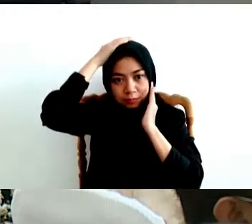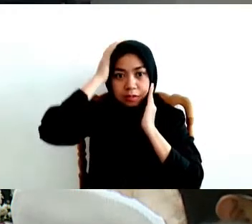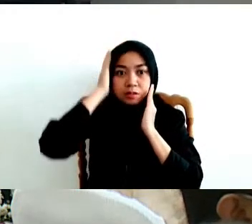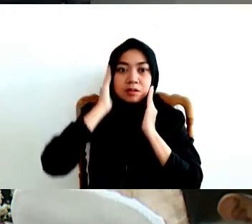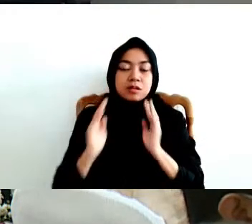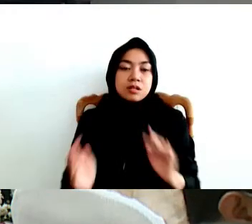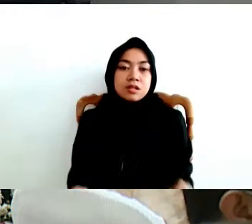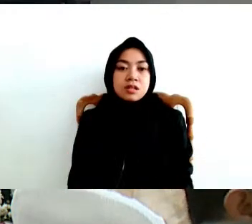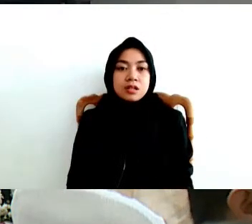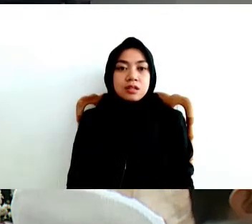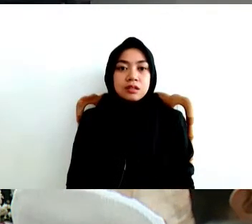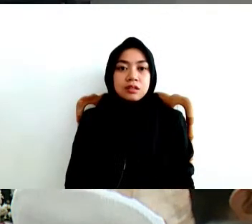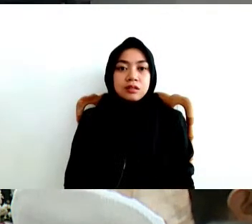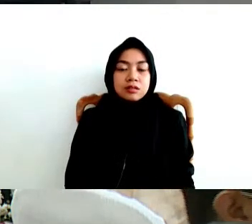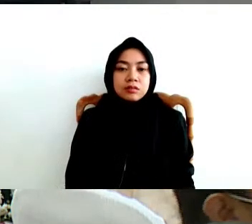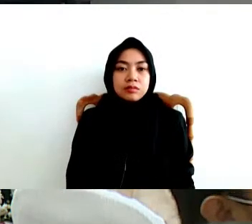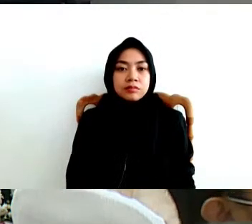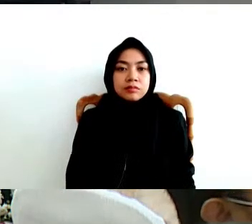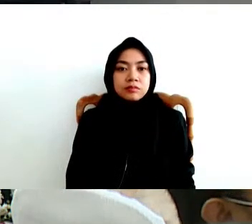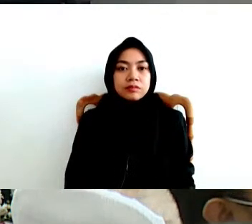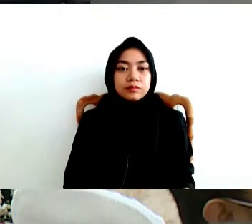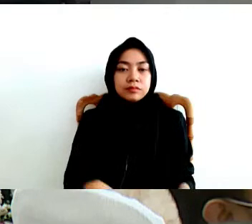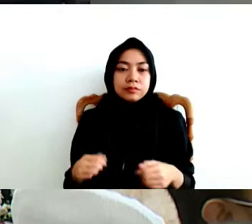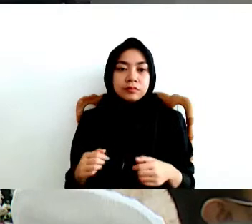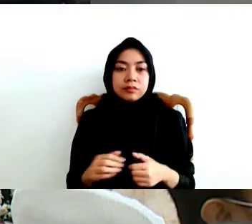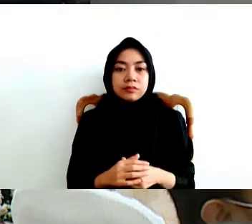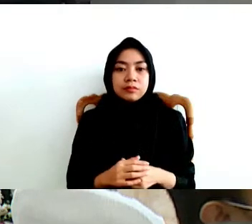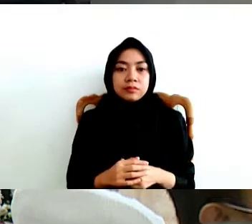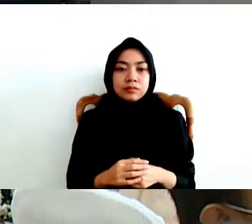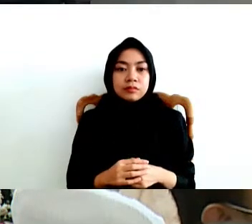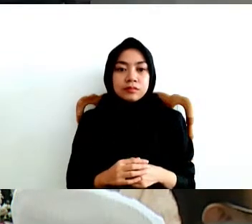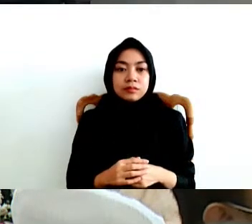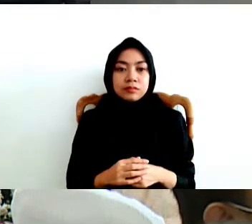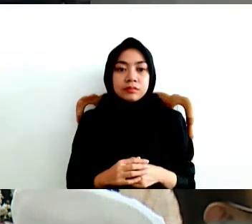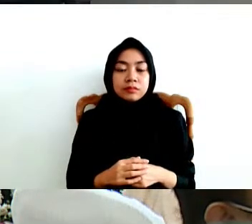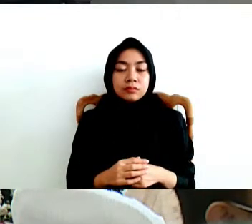Yes. Yes, I'm here. Can you hear me?